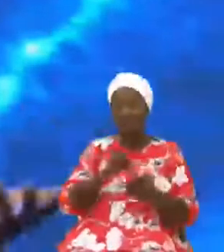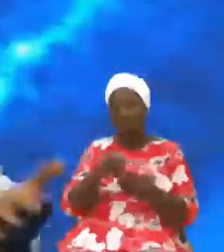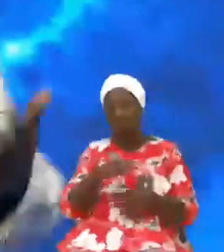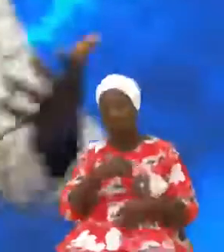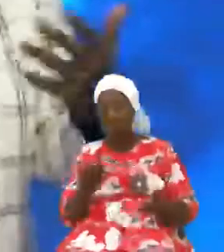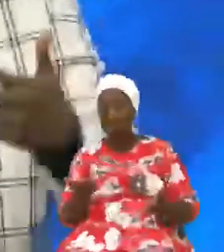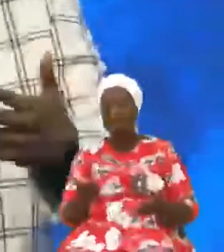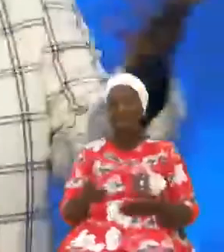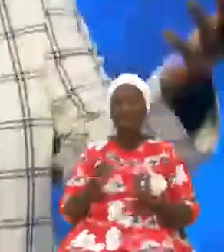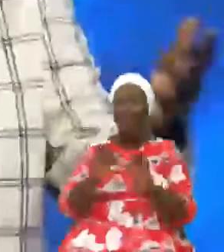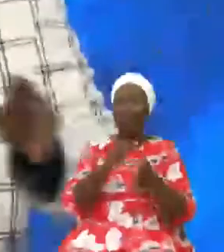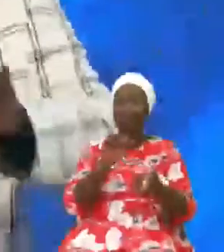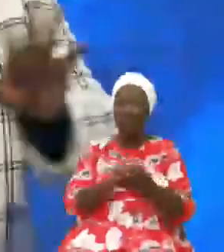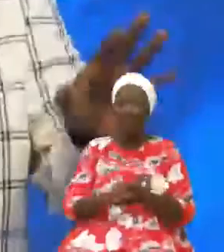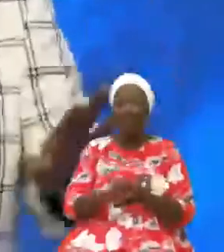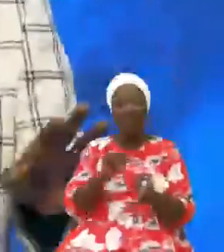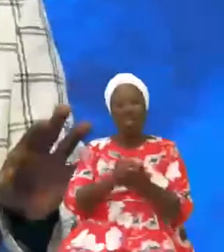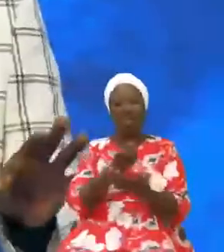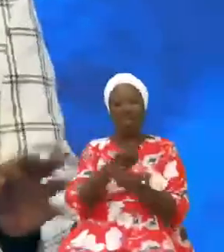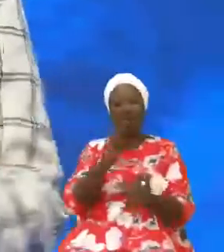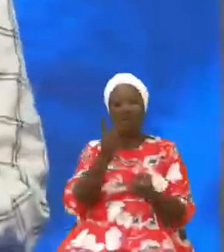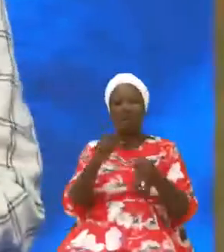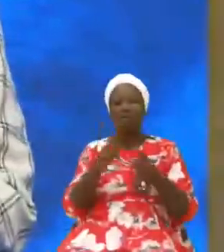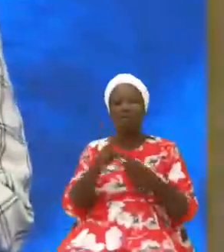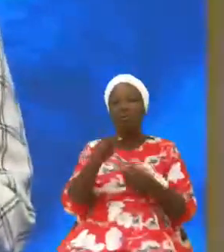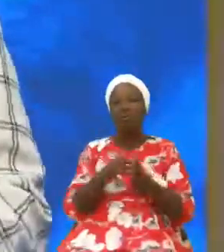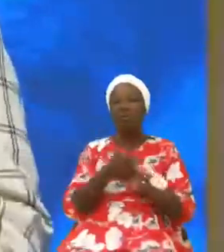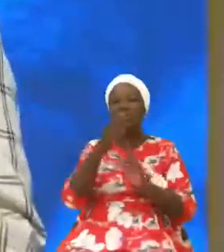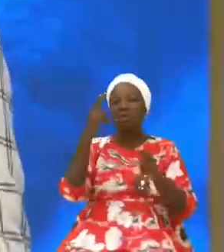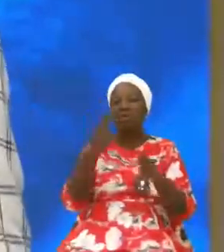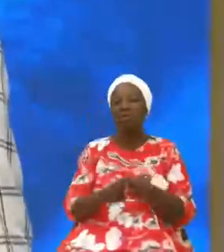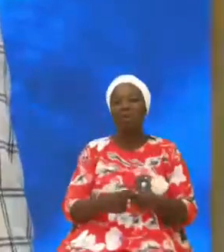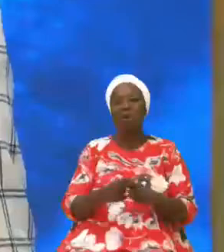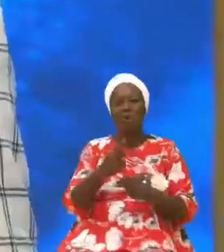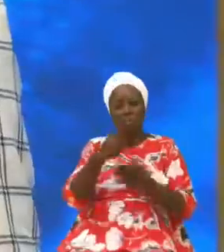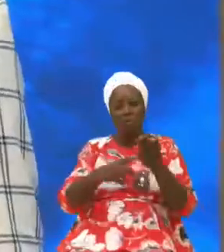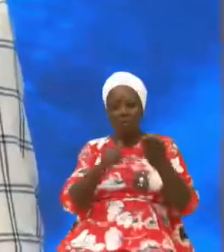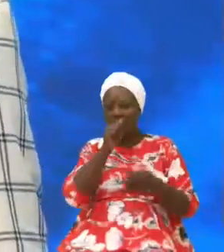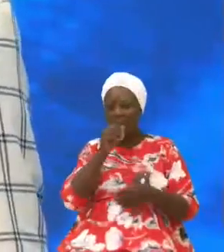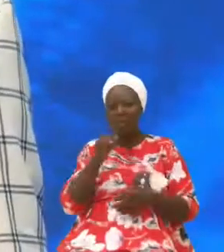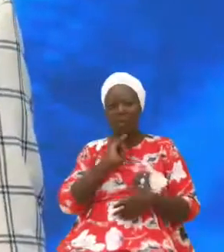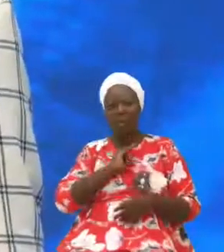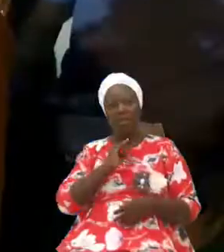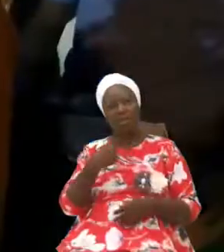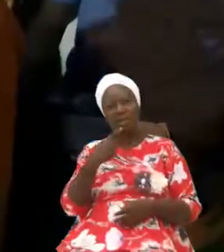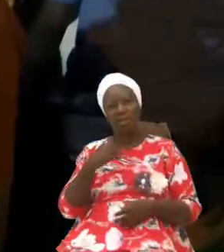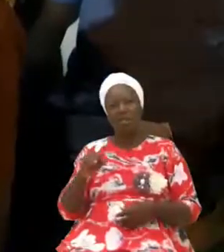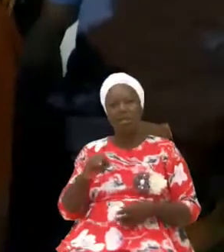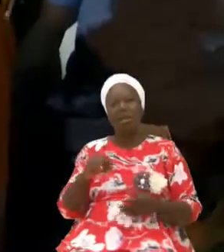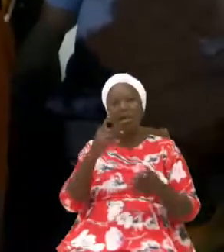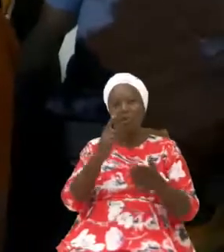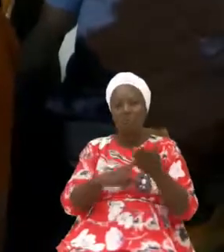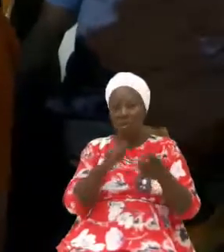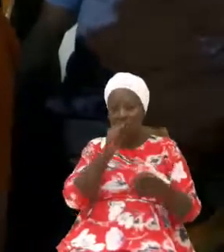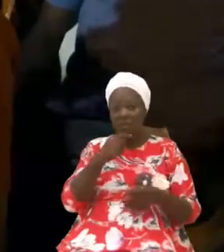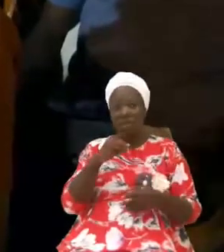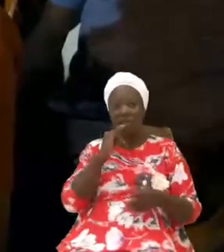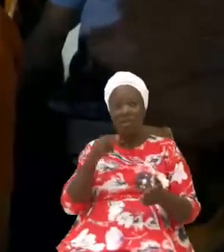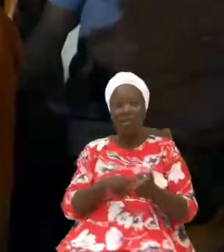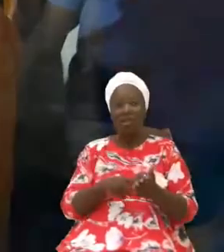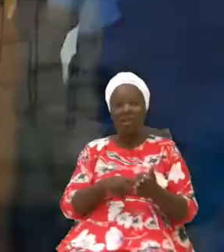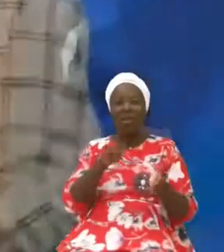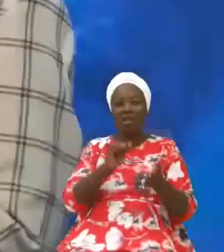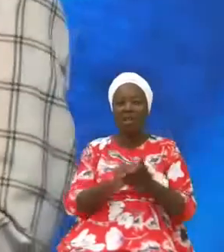whatever I tell you come out or whatever, you do that, that salvation will come to you. What am I